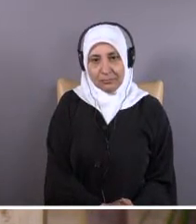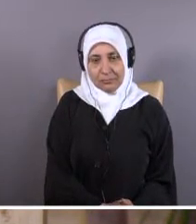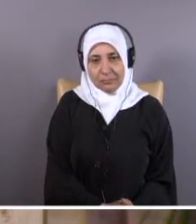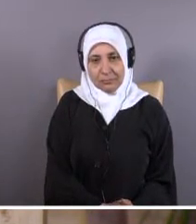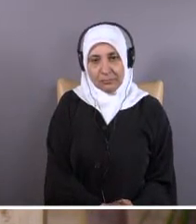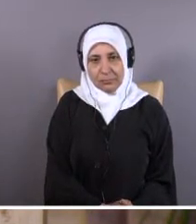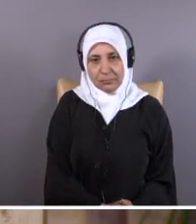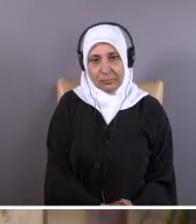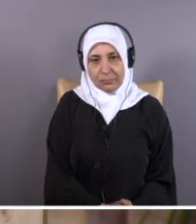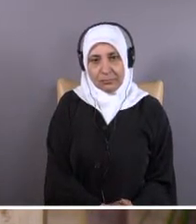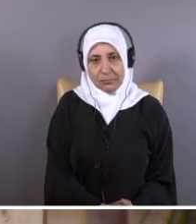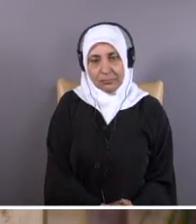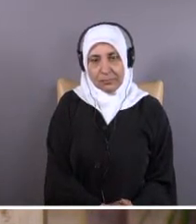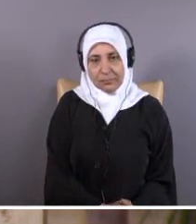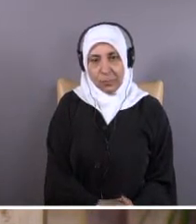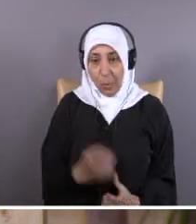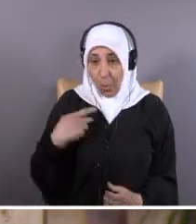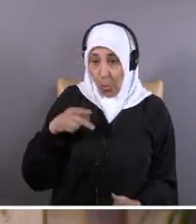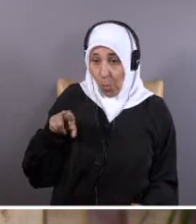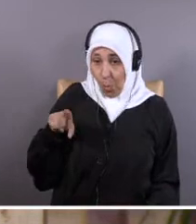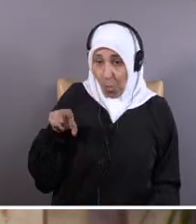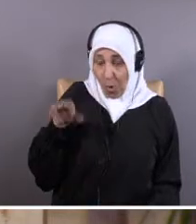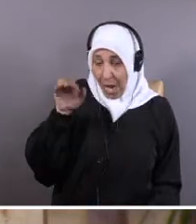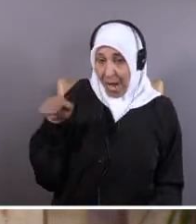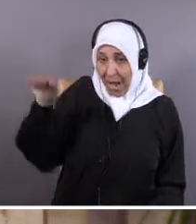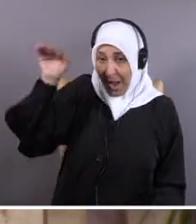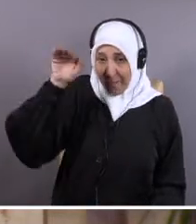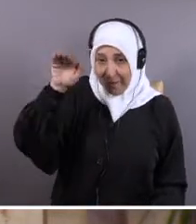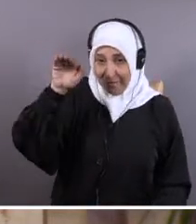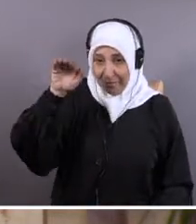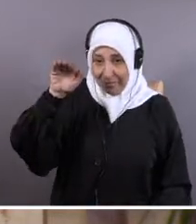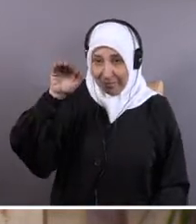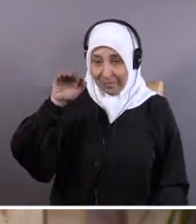My oldest brother that is now not here with me,